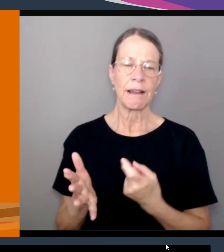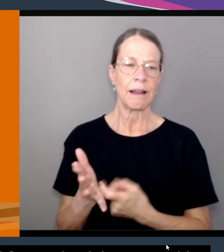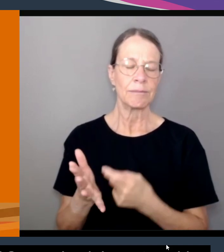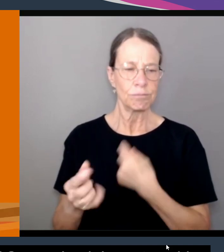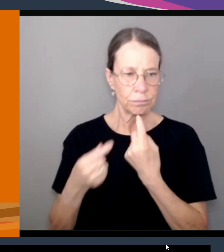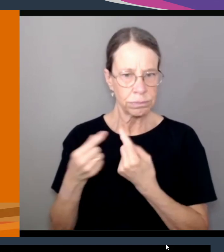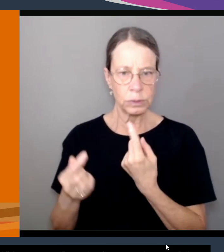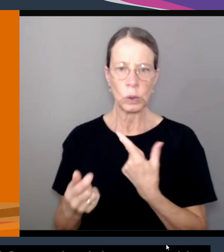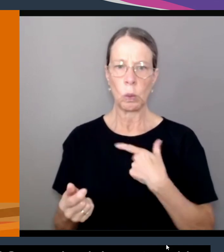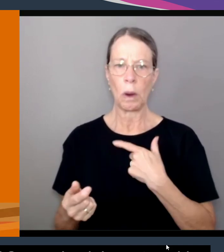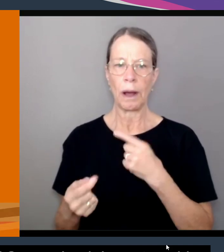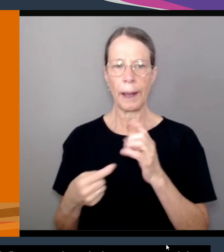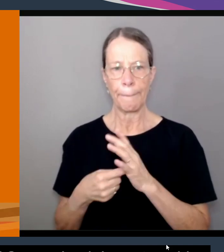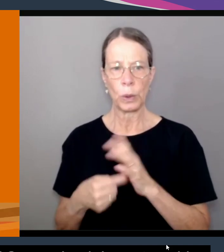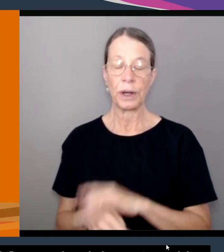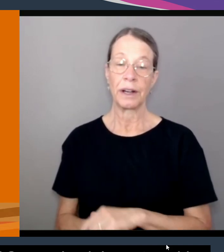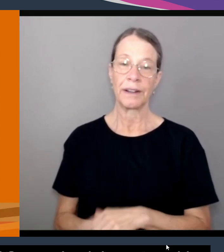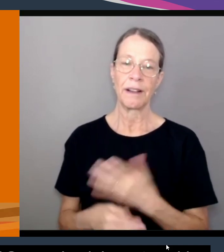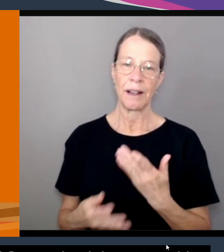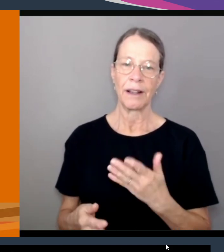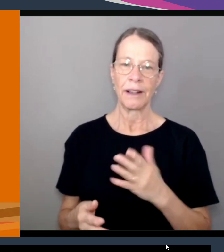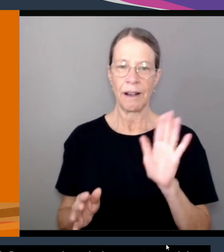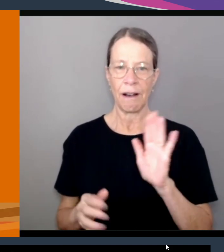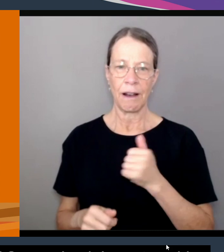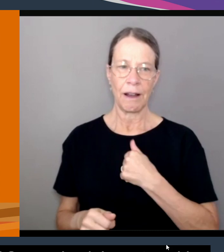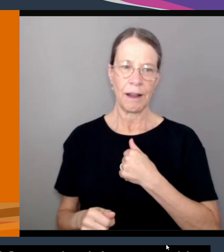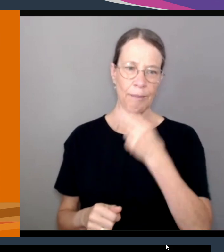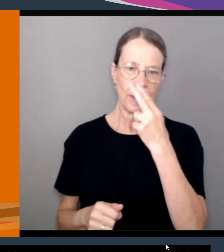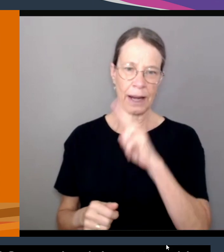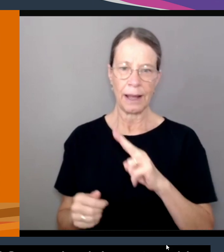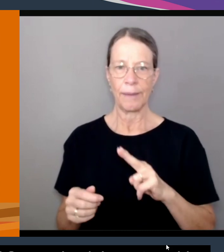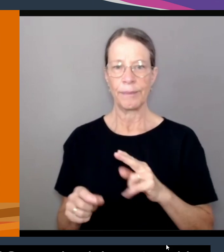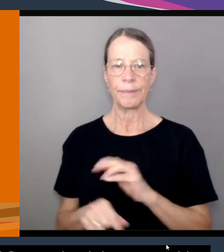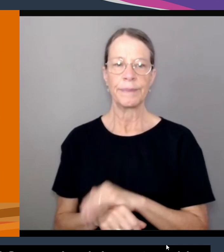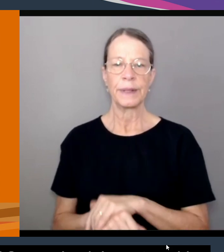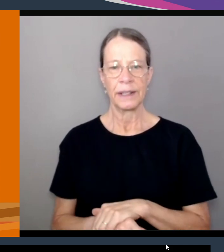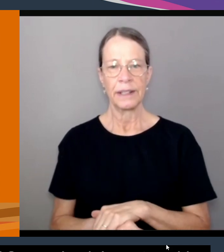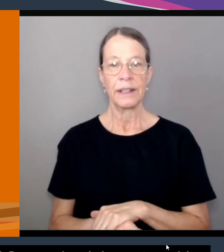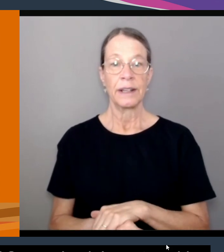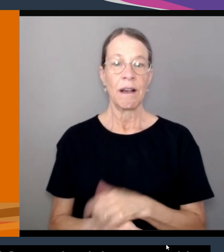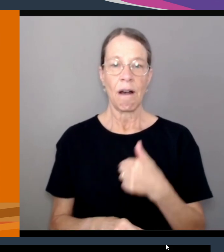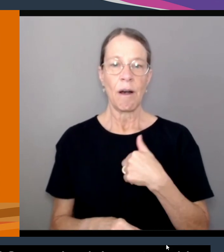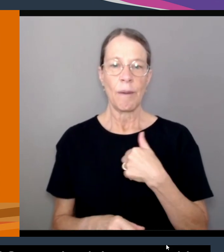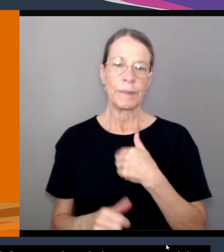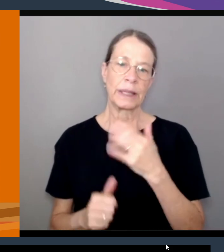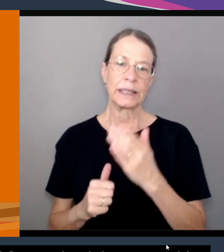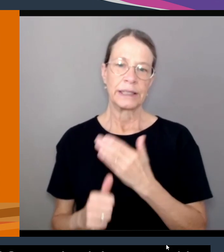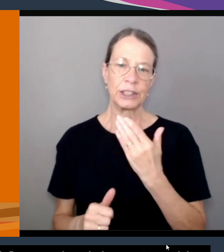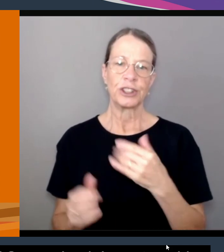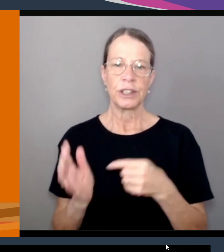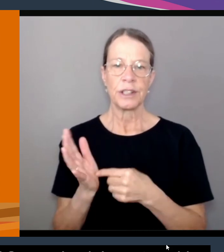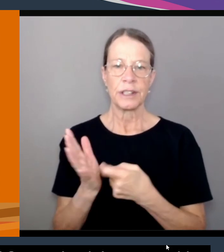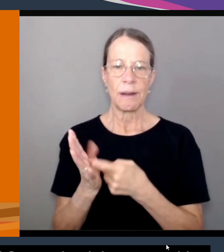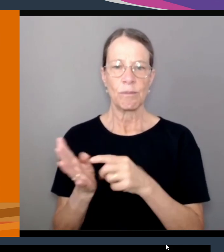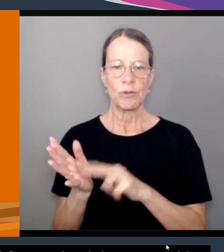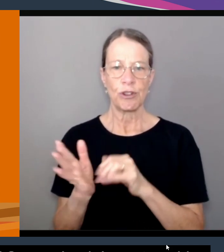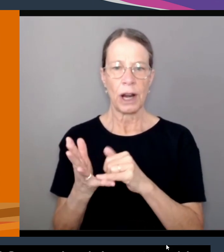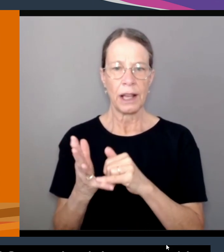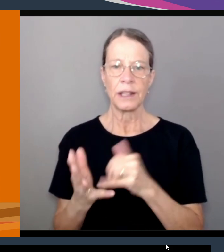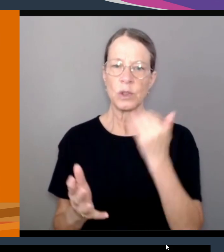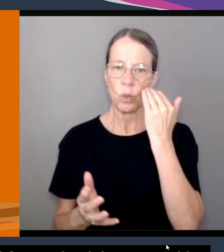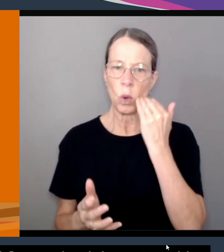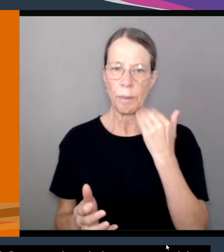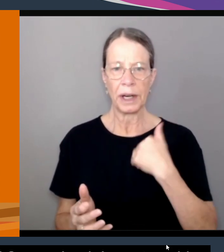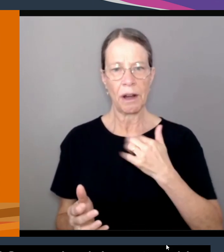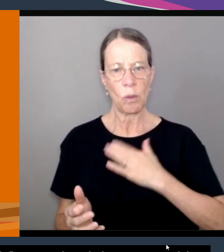Hi everyone, my name is Ricky Spencer and I'm an Indigenous trans woman, and I'd like to mention a little bit